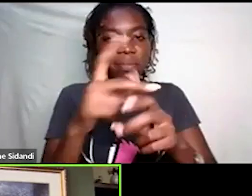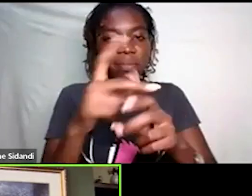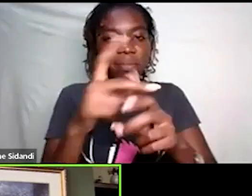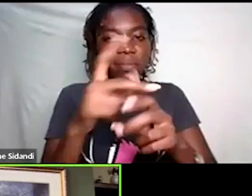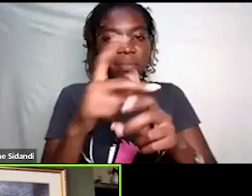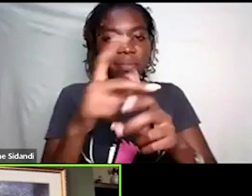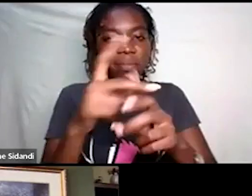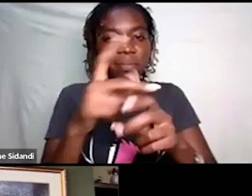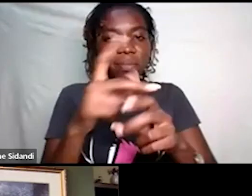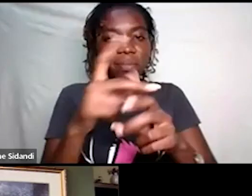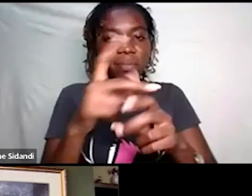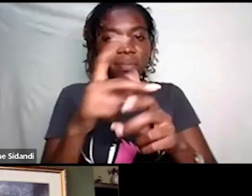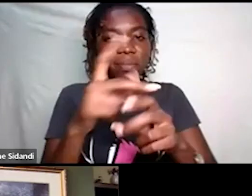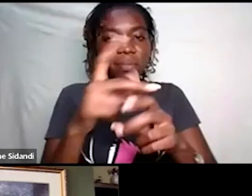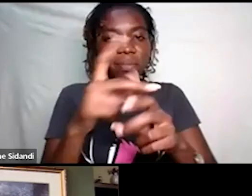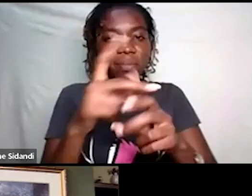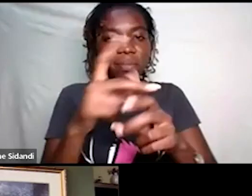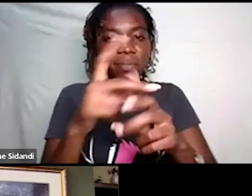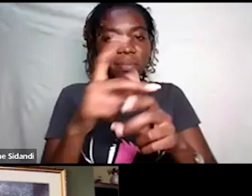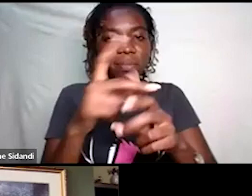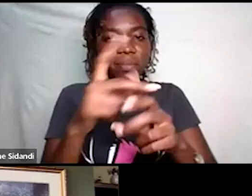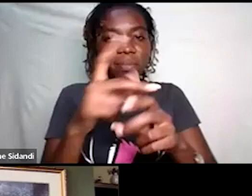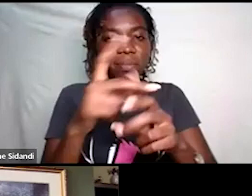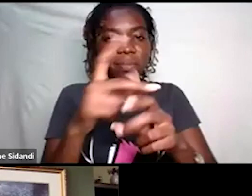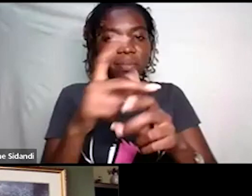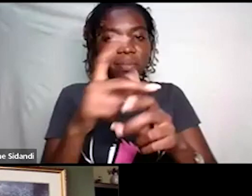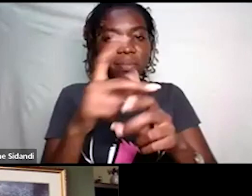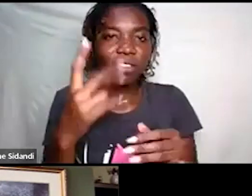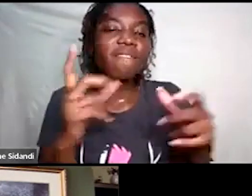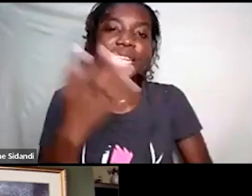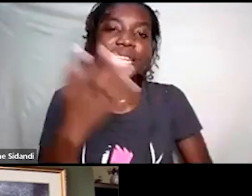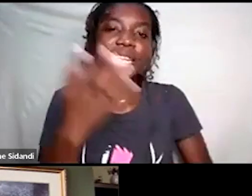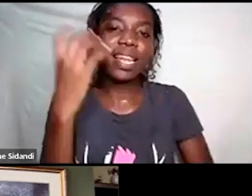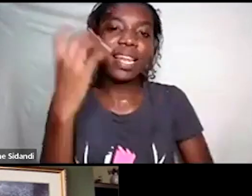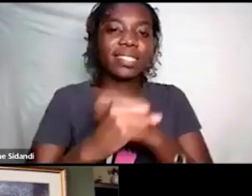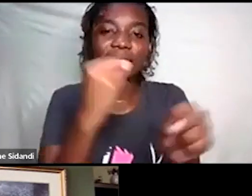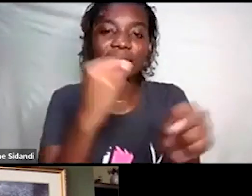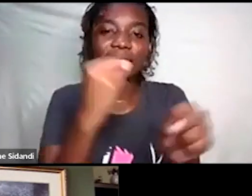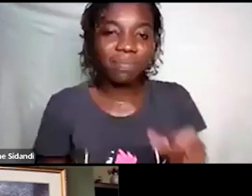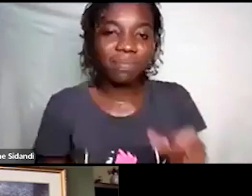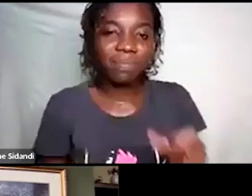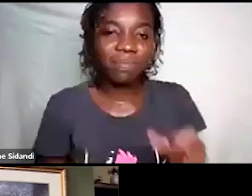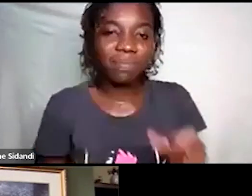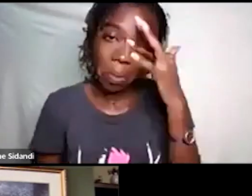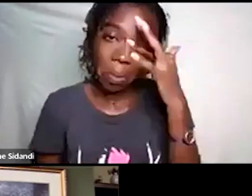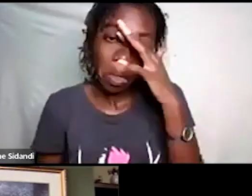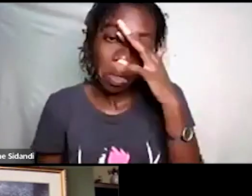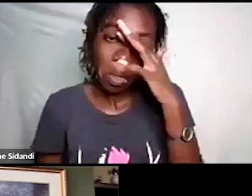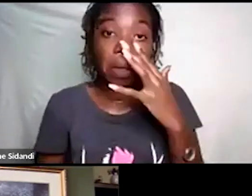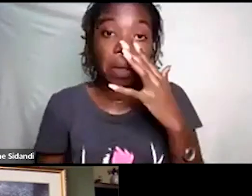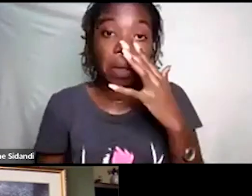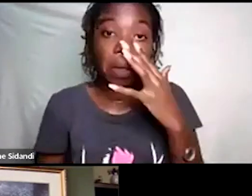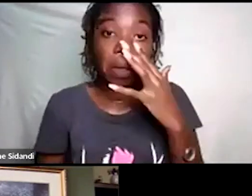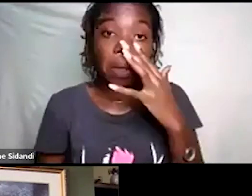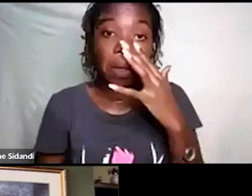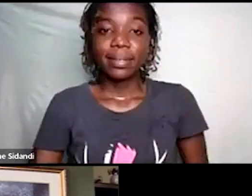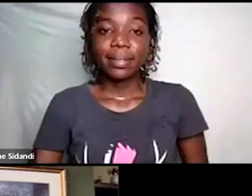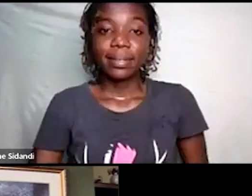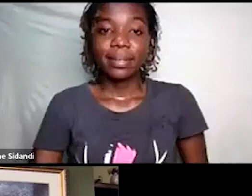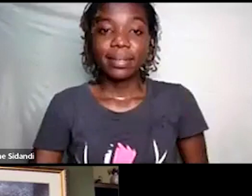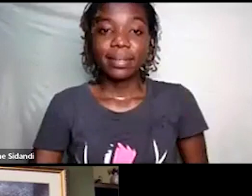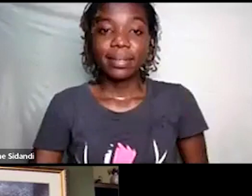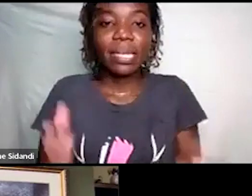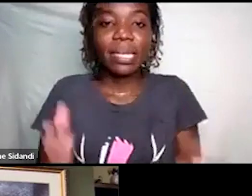year, the episode on Valentines. Yes, that was excellent. So, and if you want her to come and talk, and